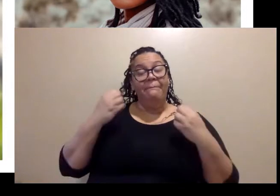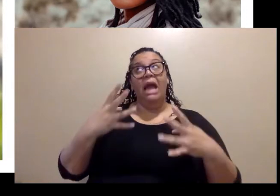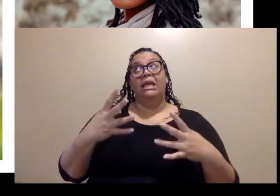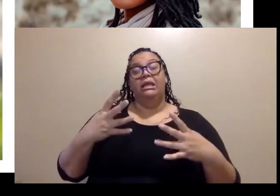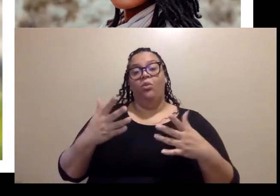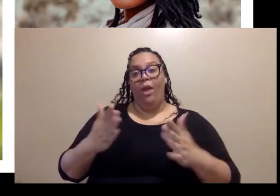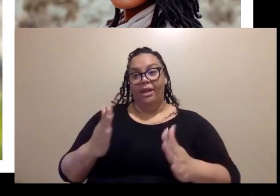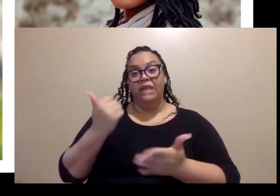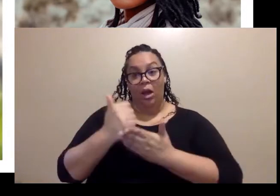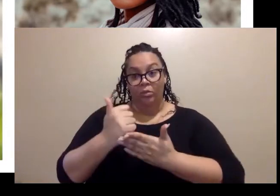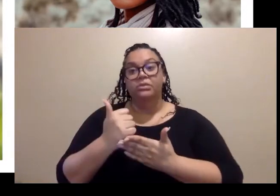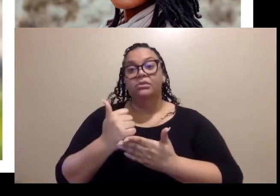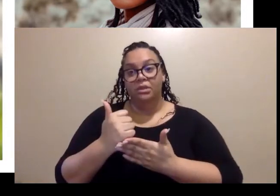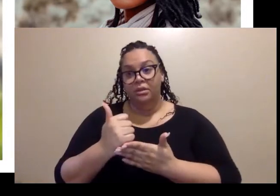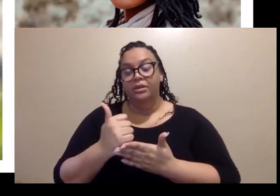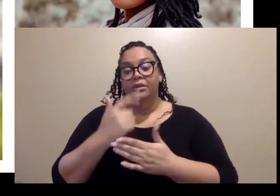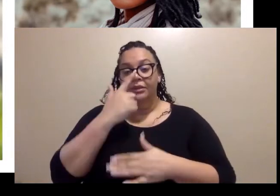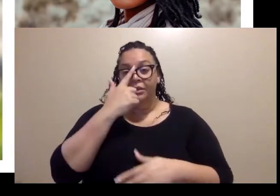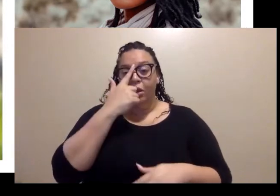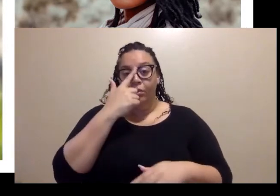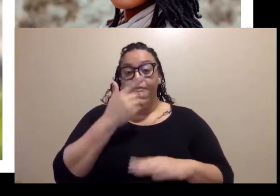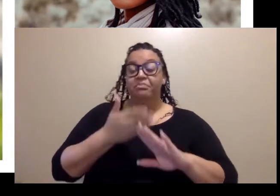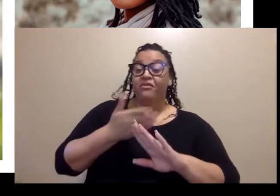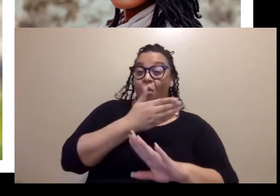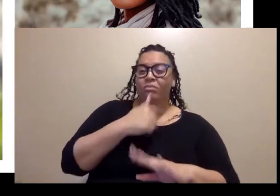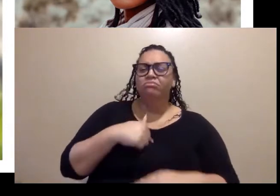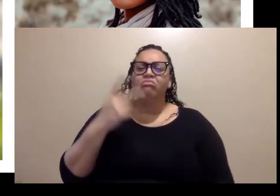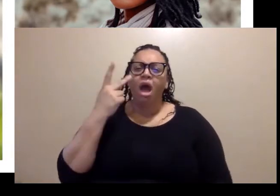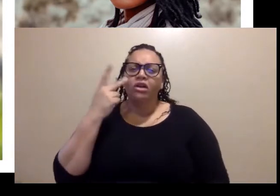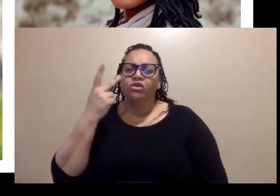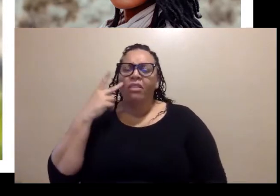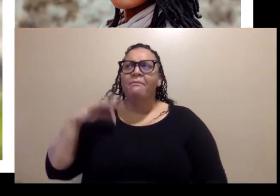I saw the benefits of what